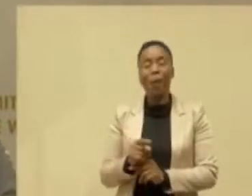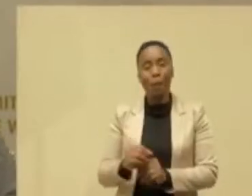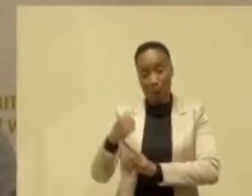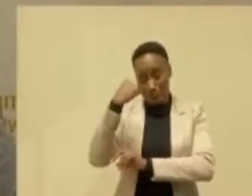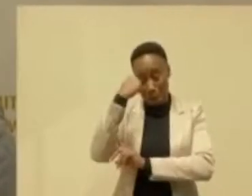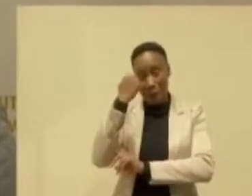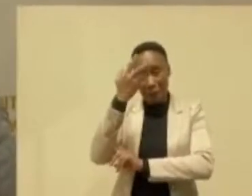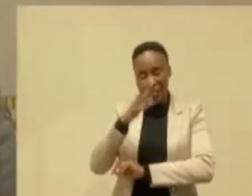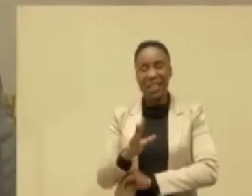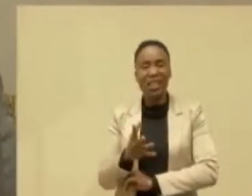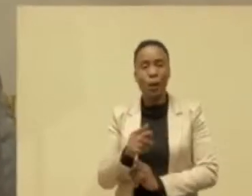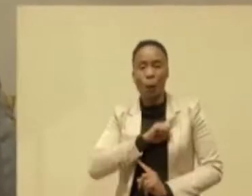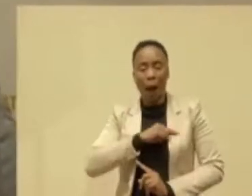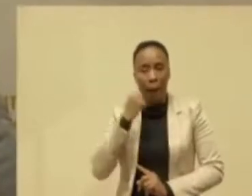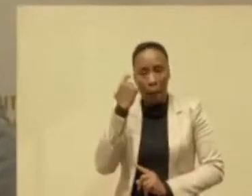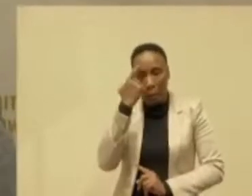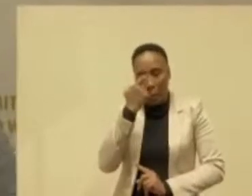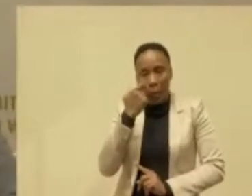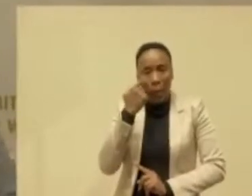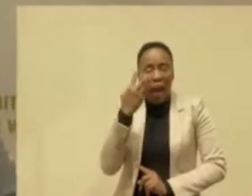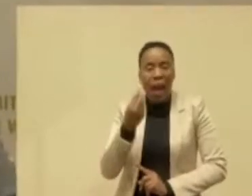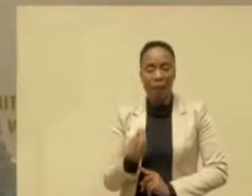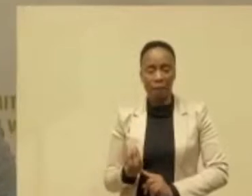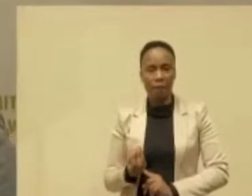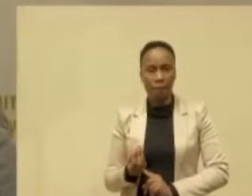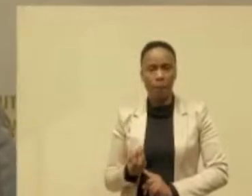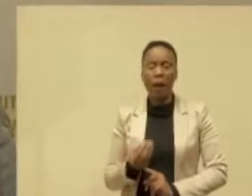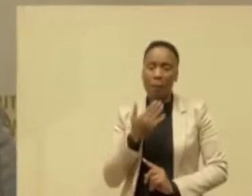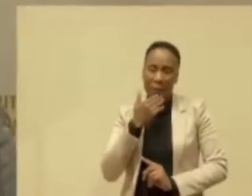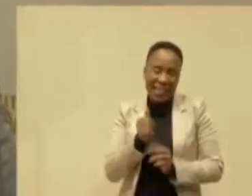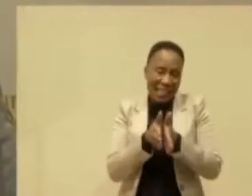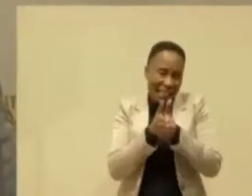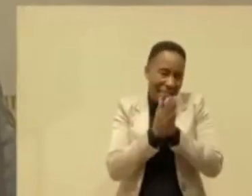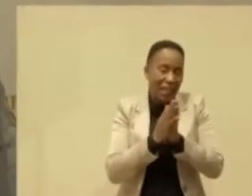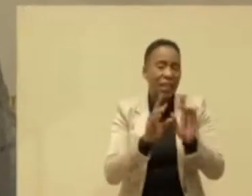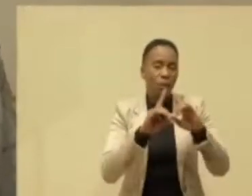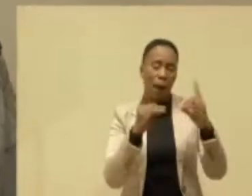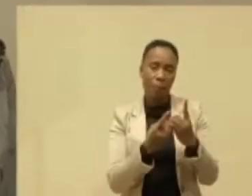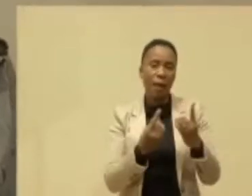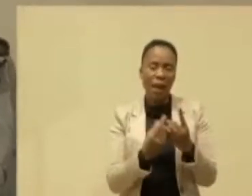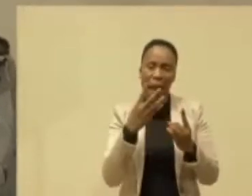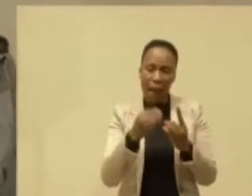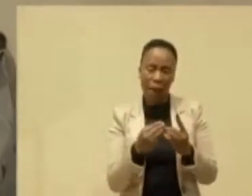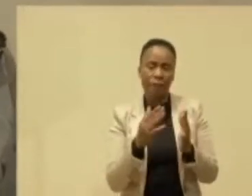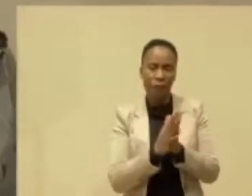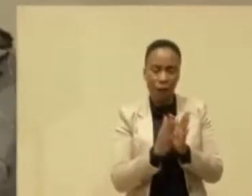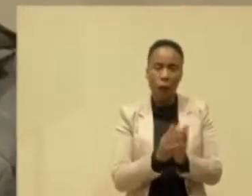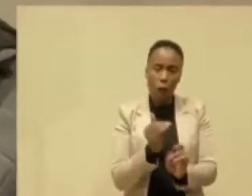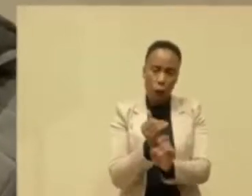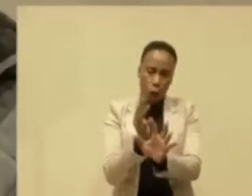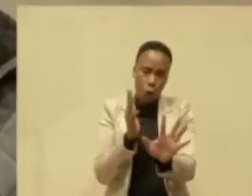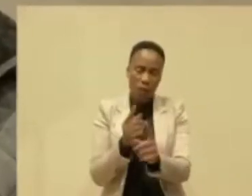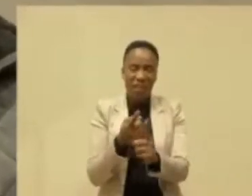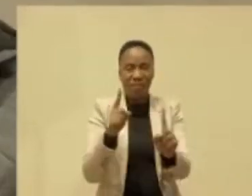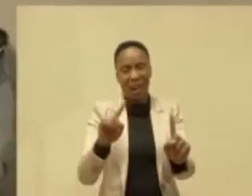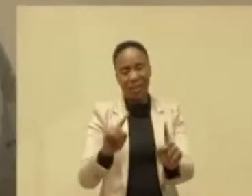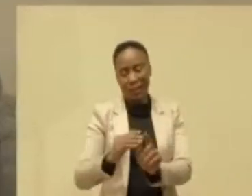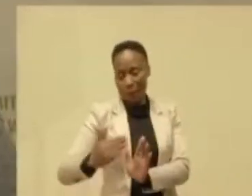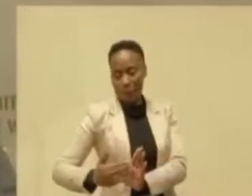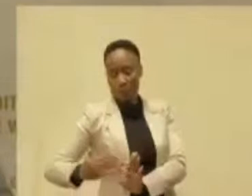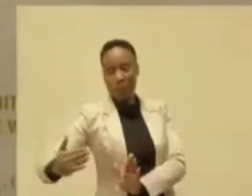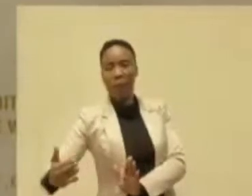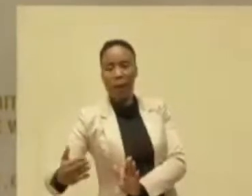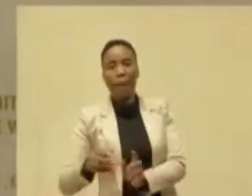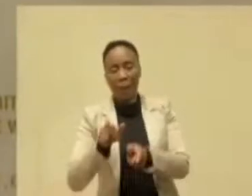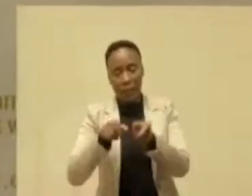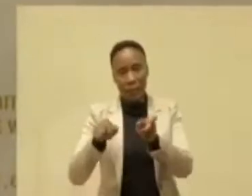therefore you see so rico bella her department and we think uh from the office of the premier will also have to